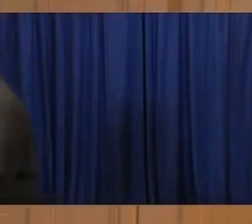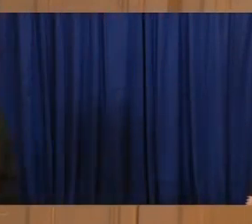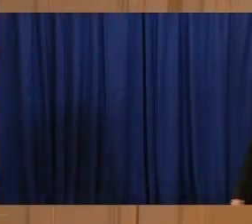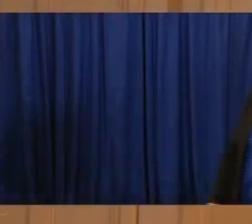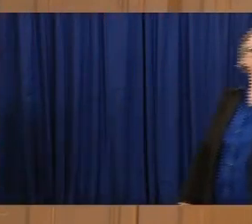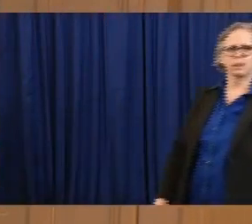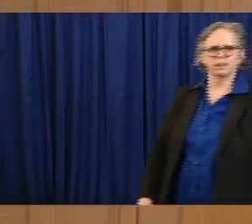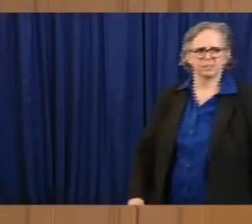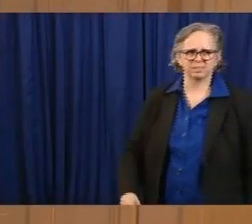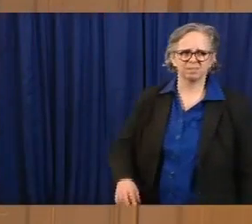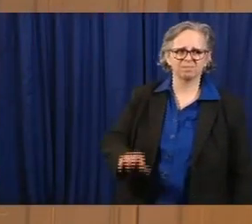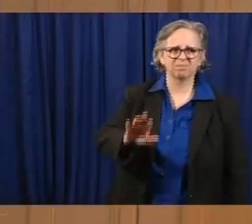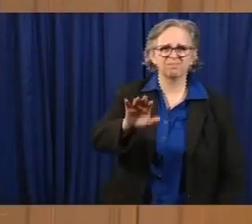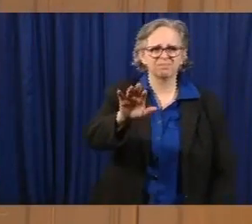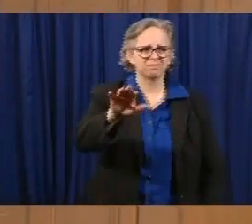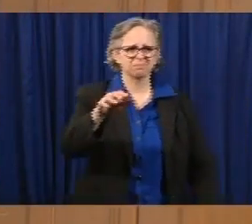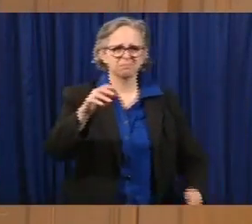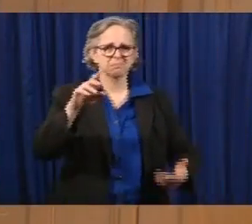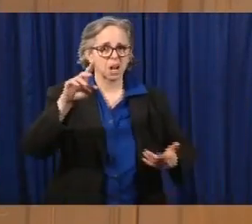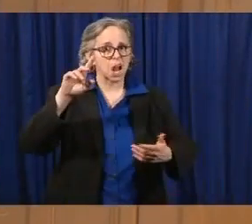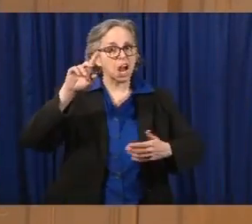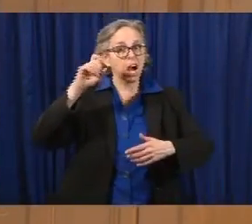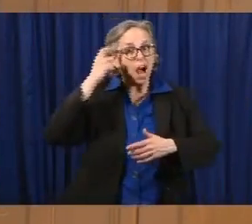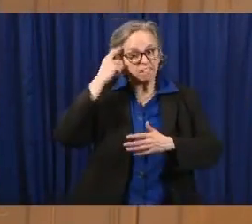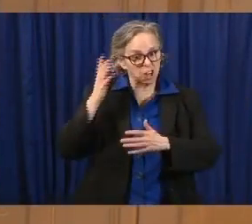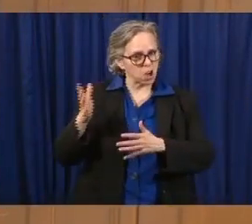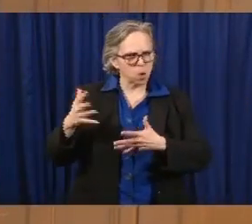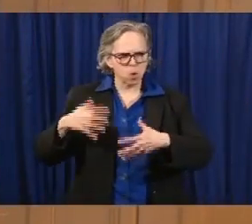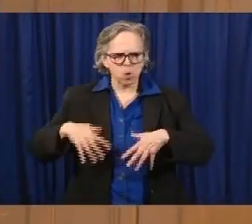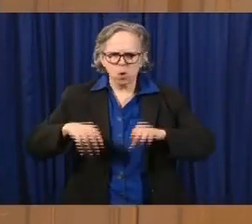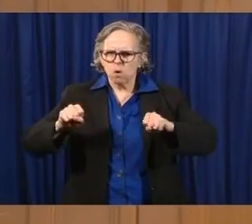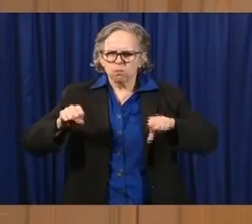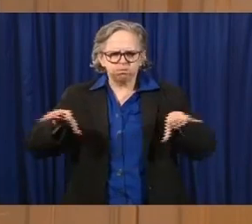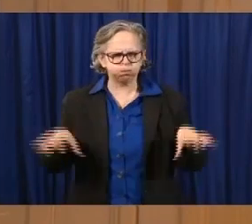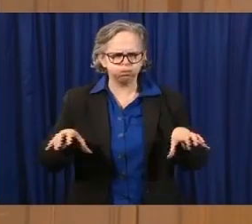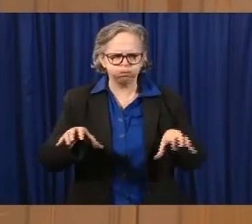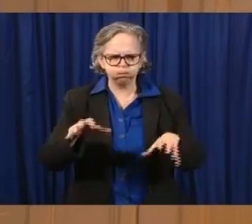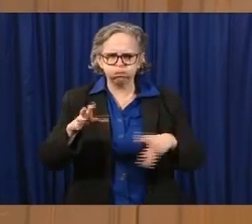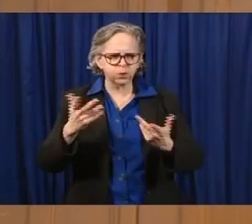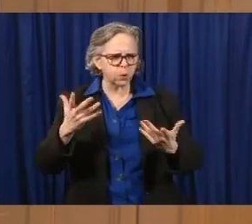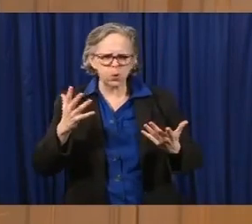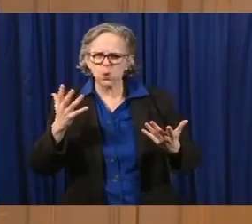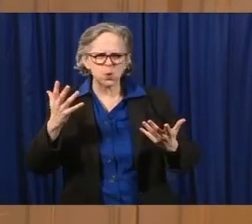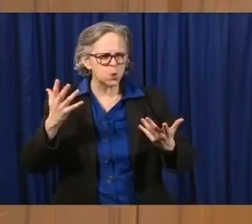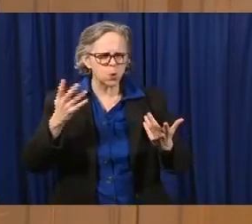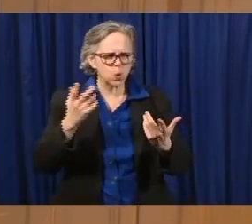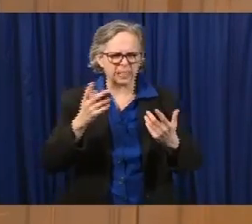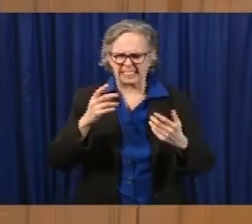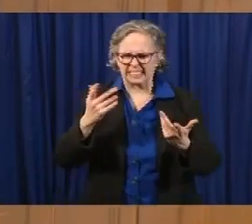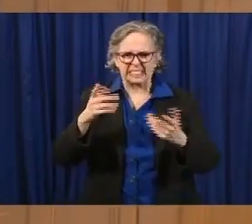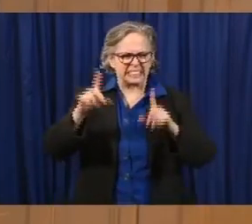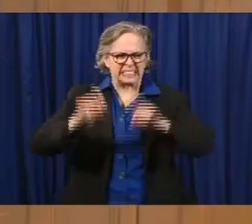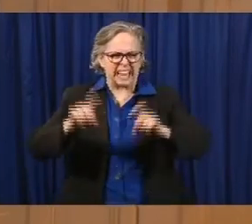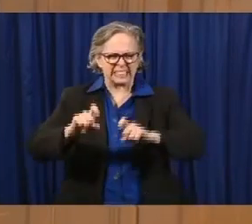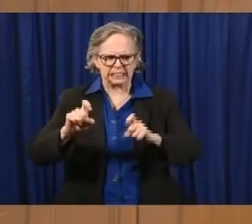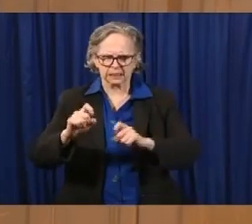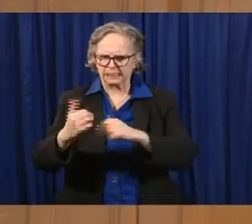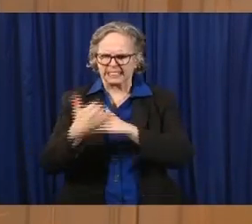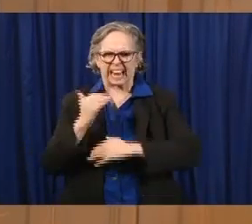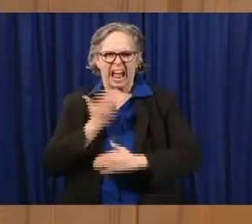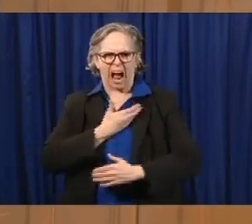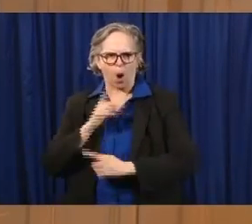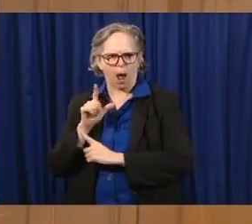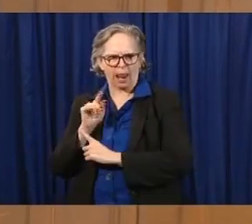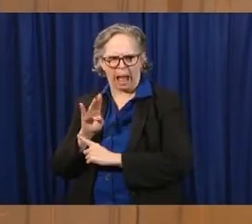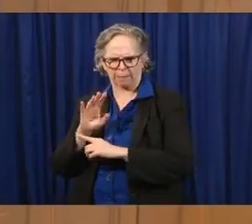go through certain hospitals and our labs. So if you can get that information to us, I have a team, a strike